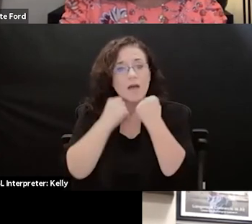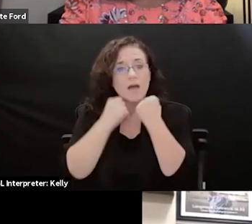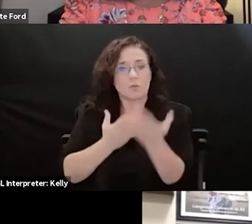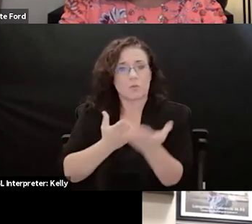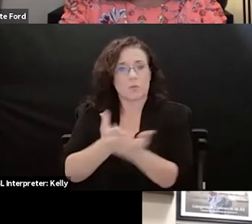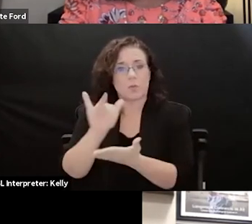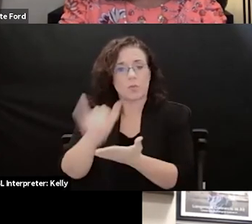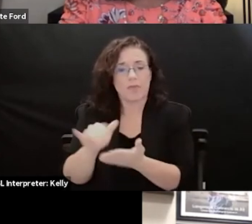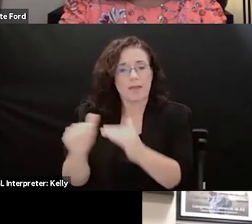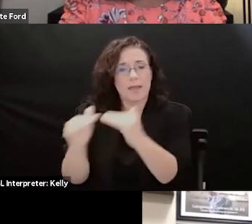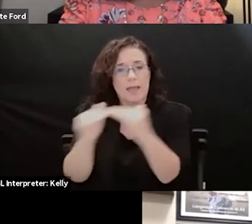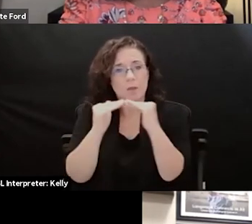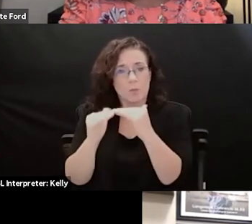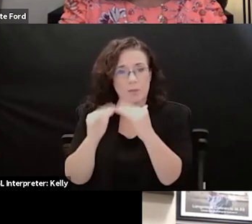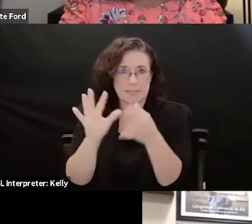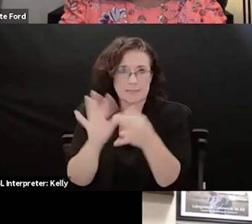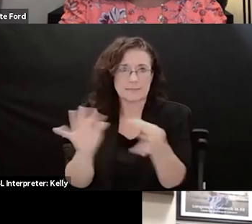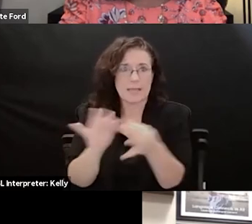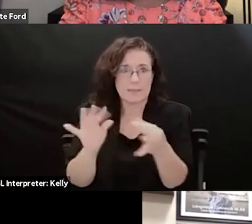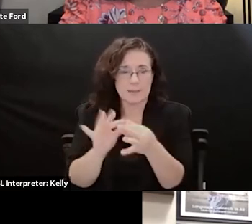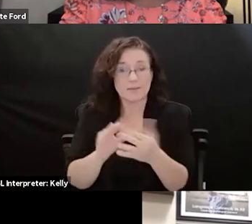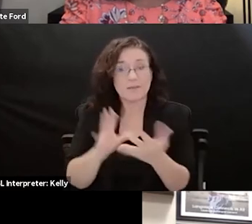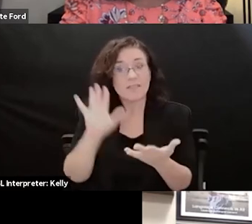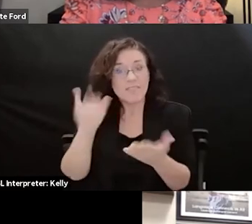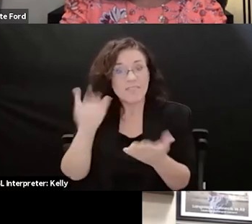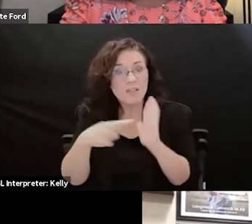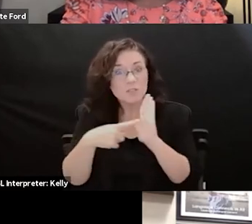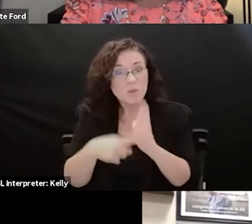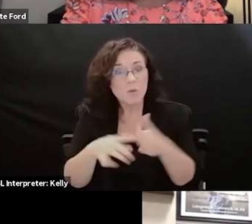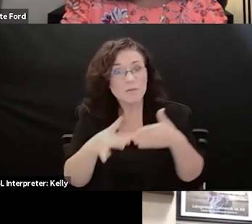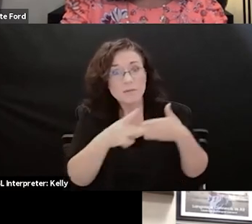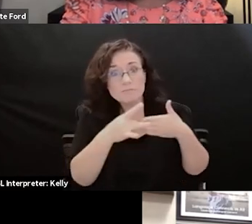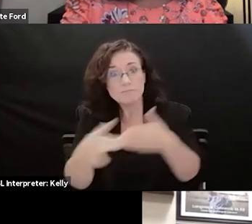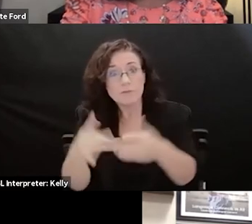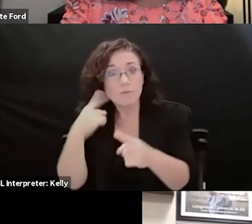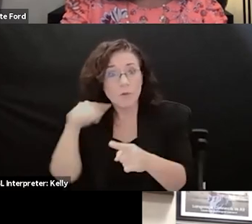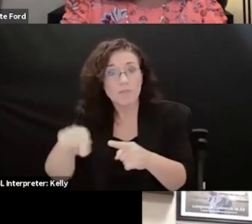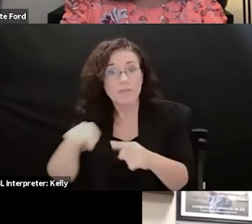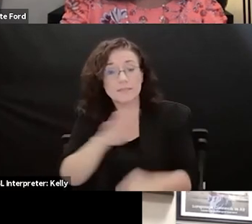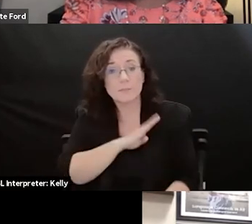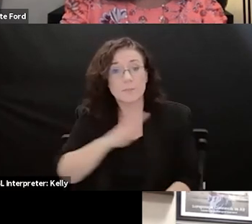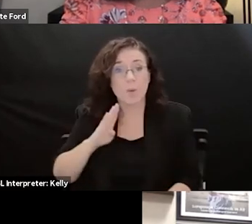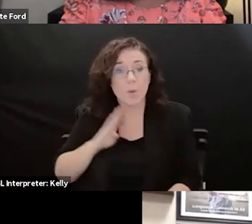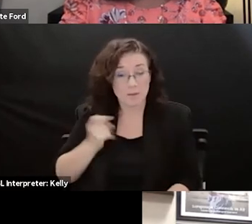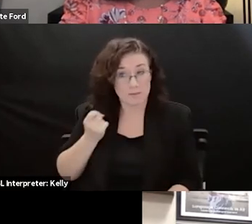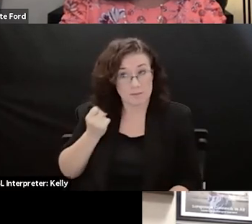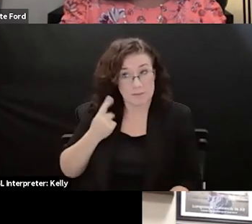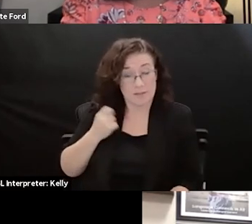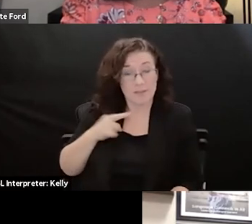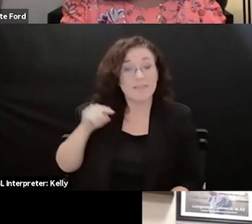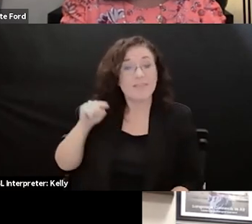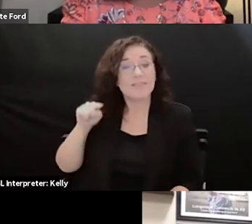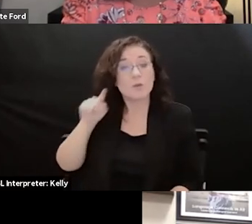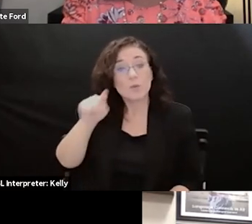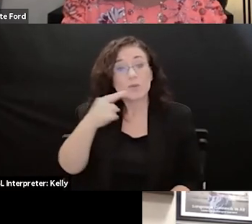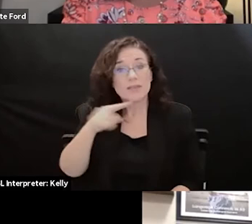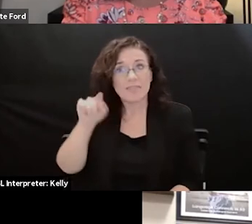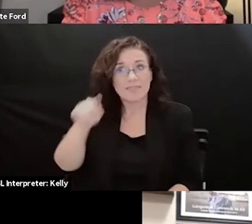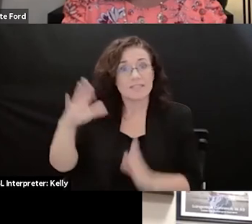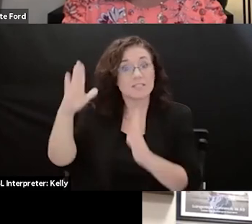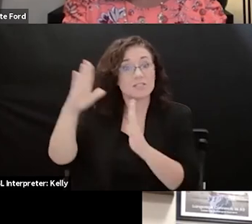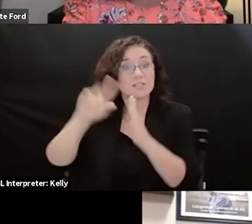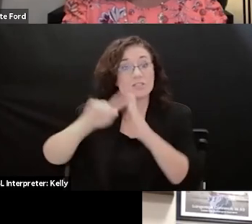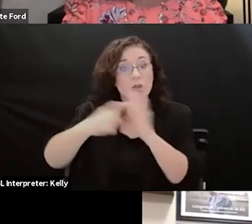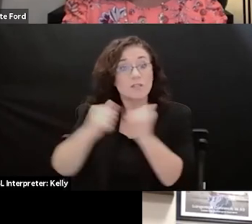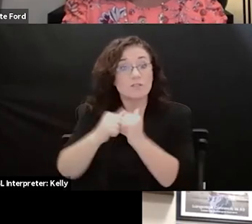states where this board is going because it starts i used to say it starts from the top down but it really starts from the bottom up and not in a negative way